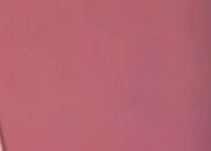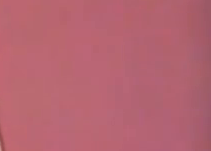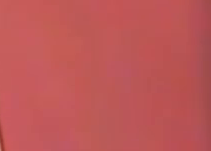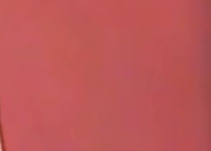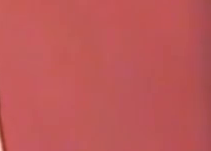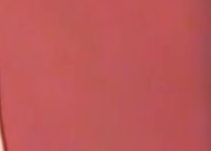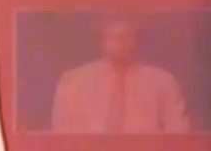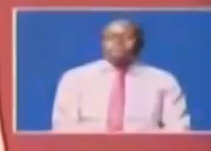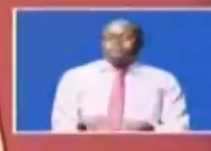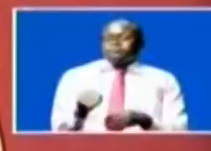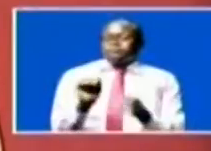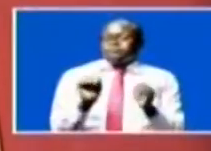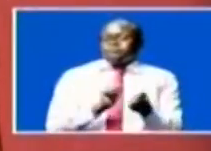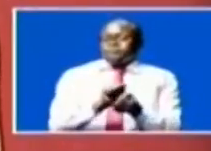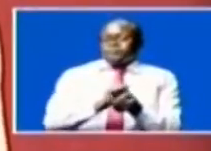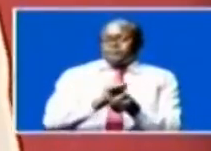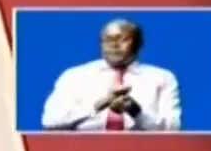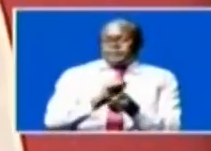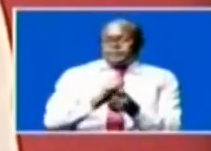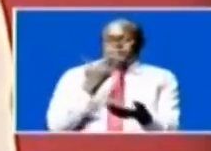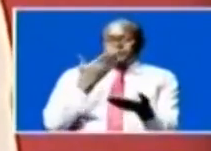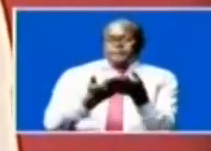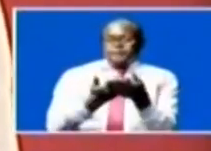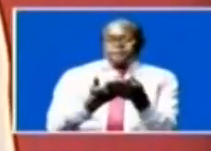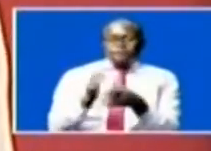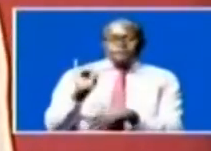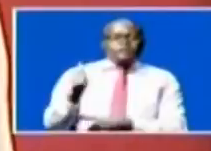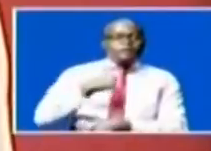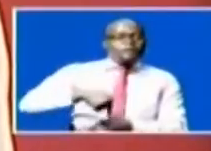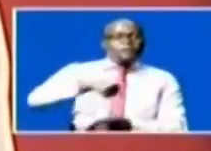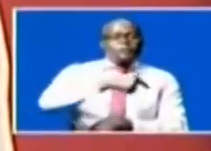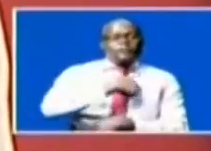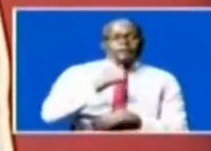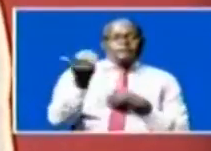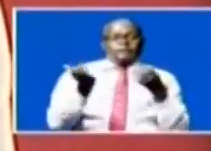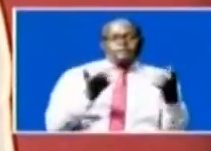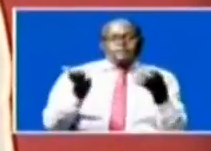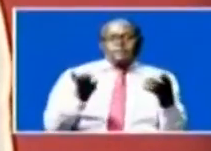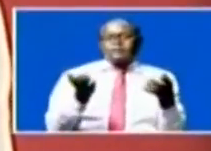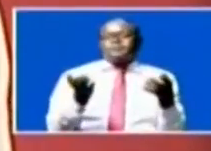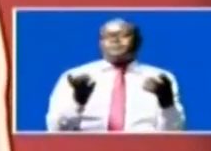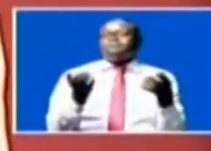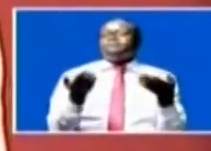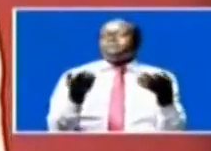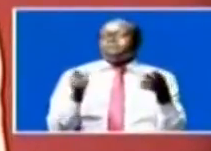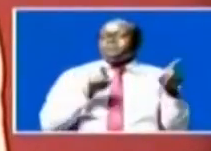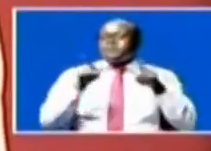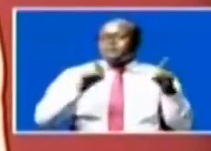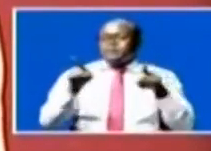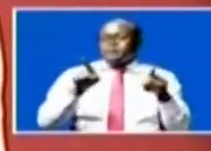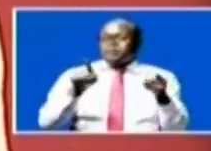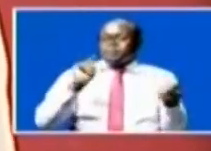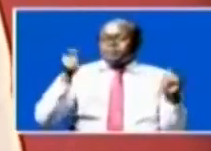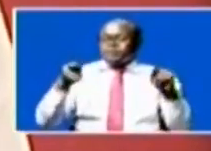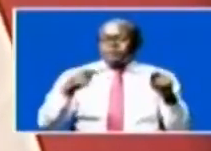This is Friday Briefing. Many thanks for staying with us. To some business news, giant telecommunications company Safaricom seems to have